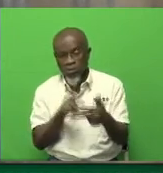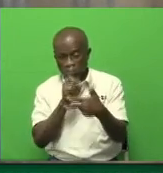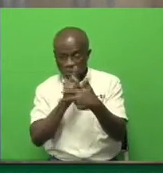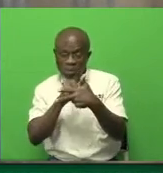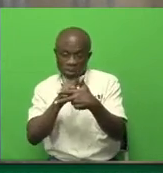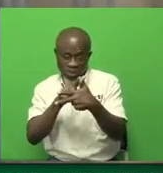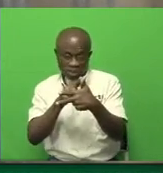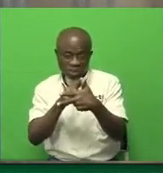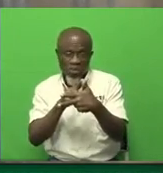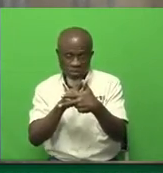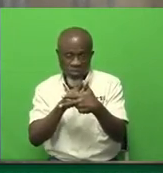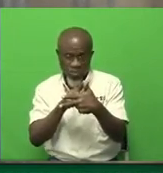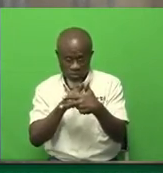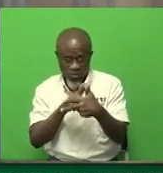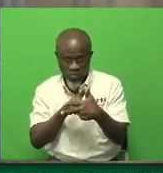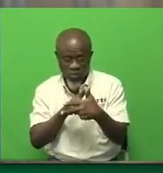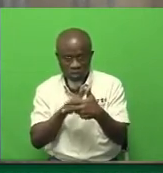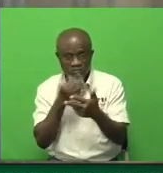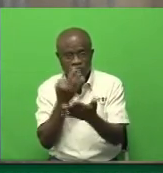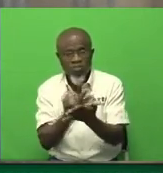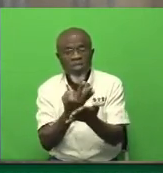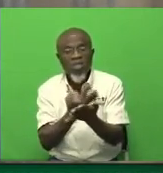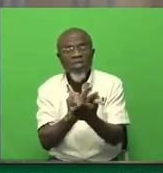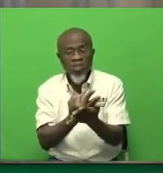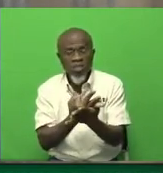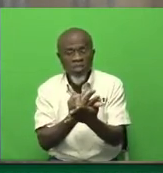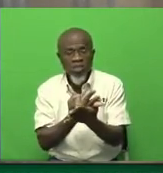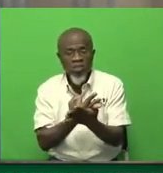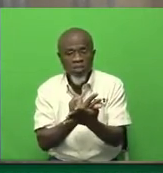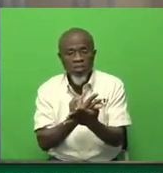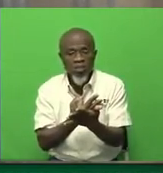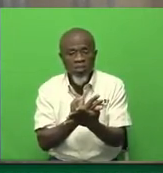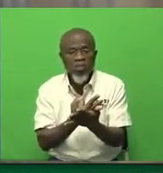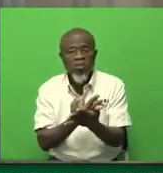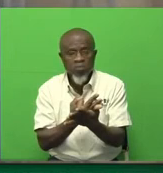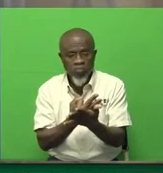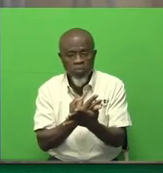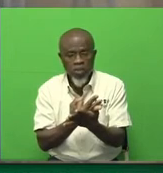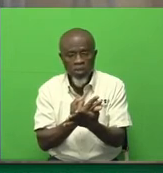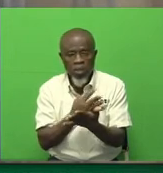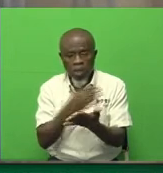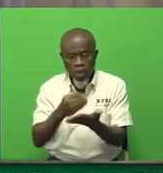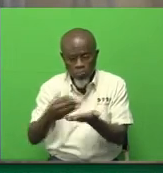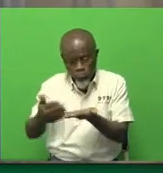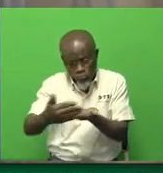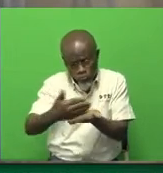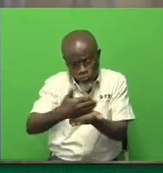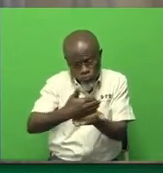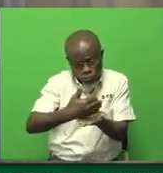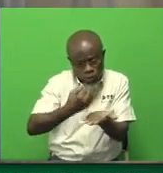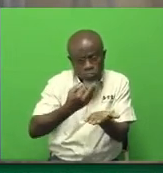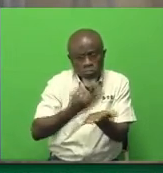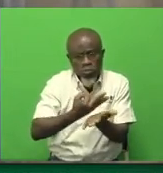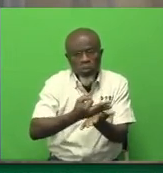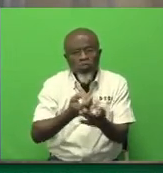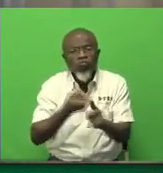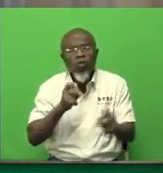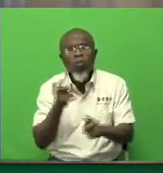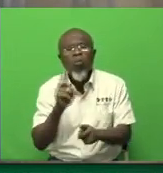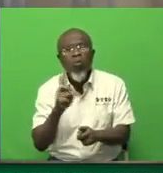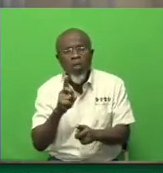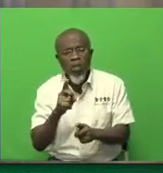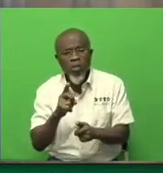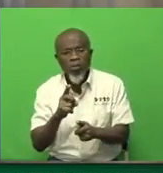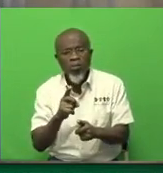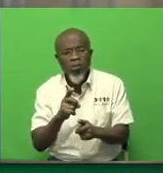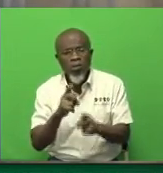financing for Independence and autonomy a direct fiscal allocation for the nsit nsit